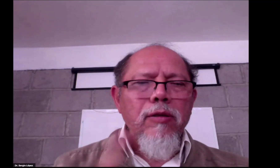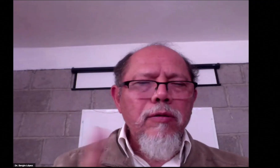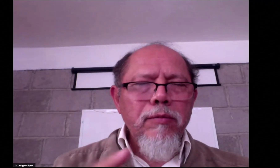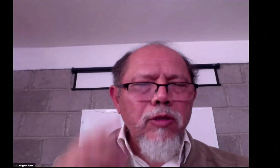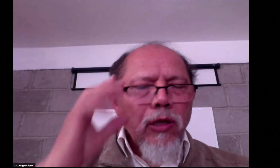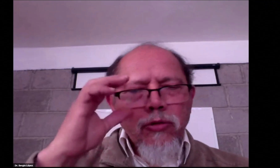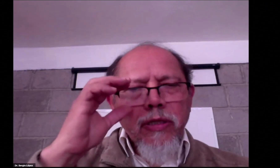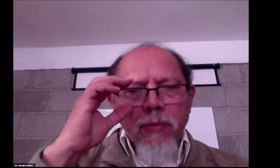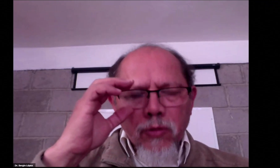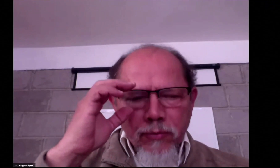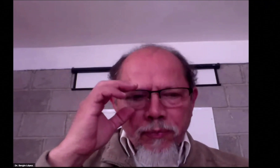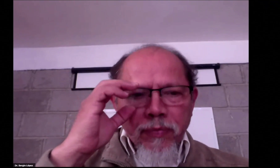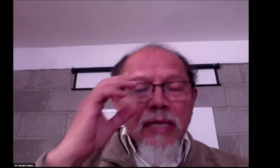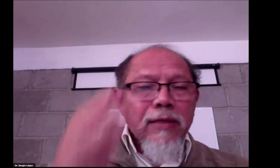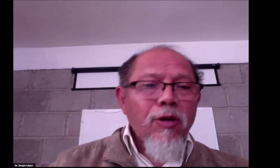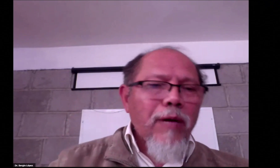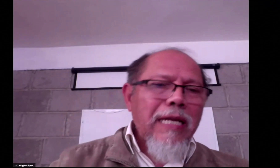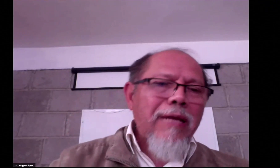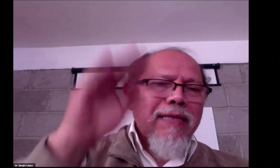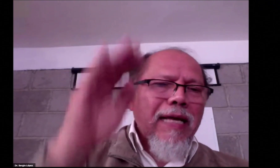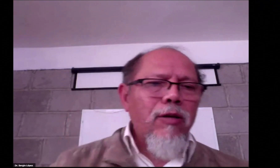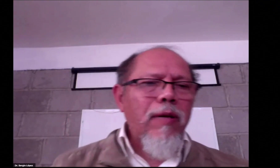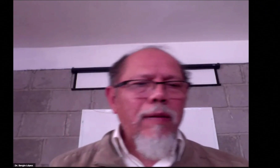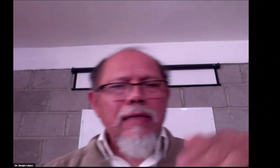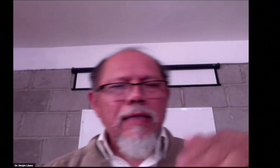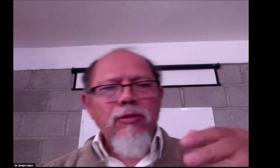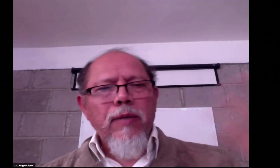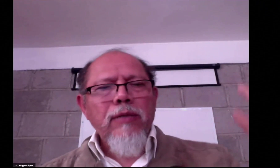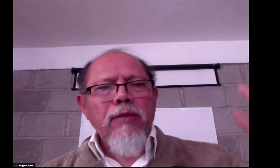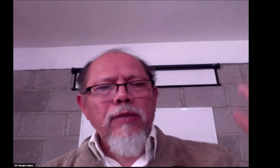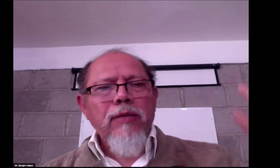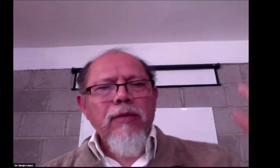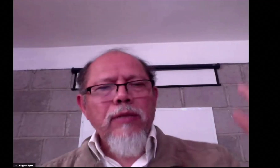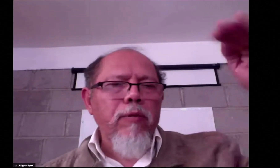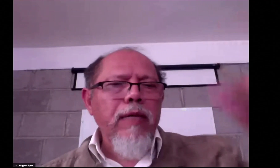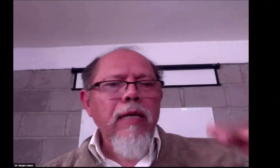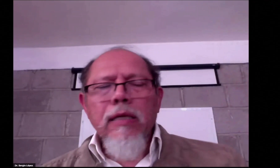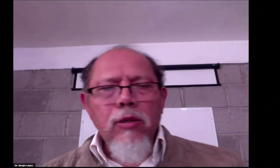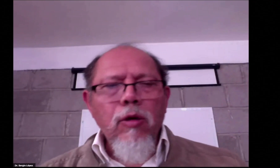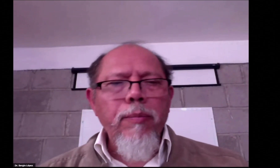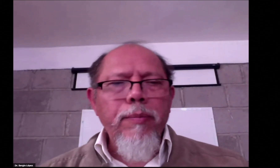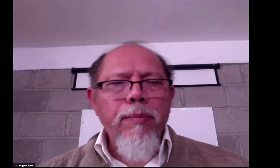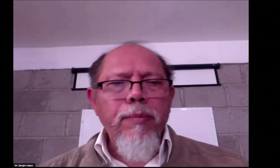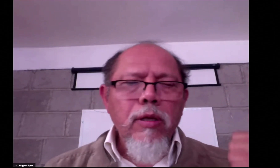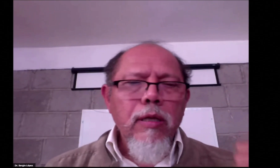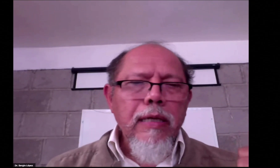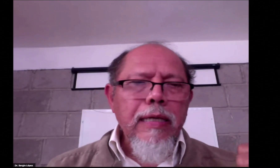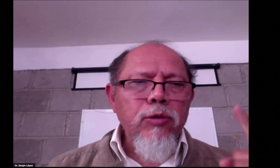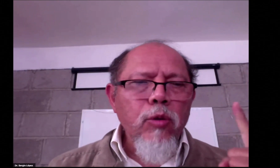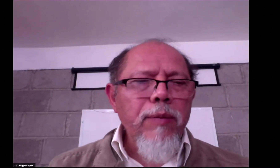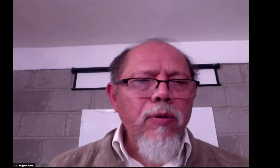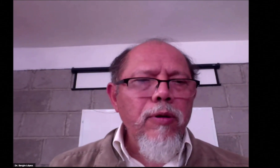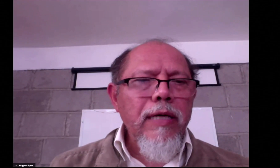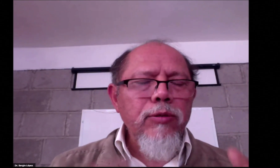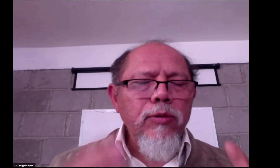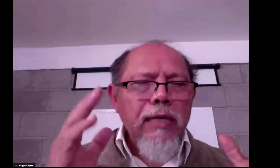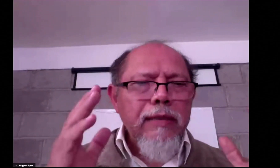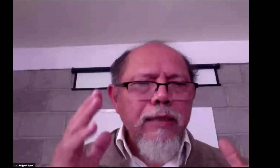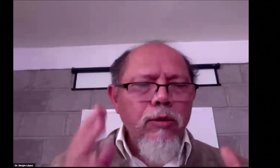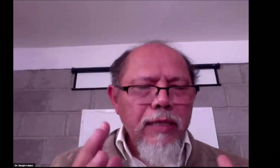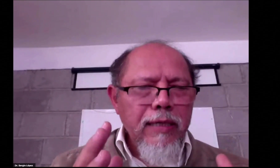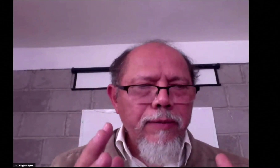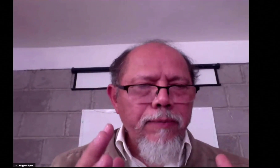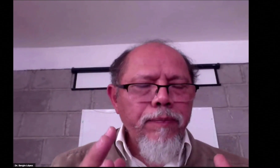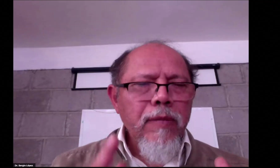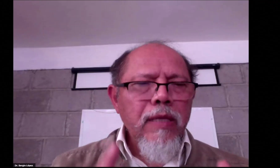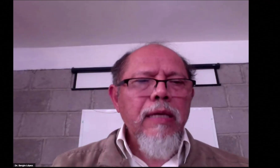not going to move. Let's just not get over ourselves, okay? They're not going to raise their hand if they cannot move, of course.